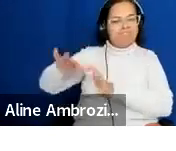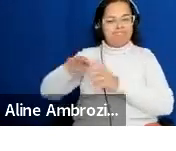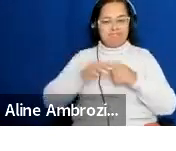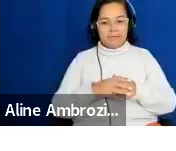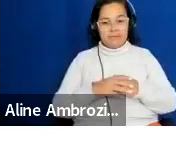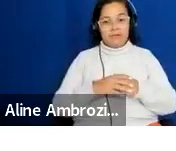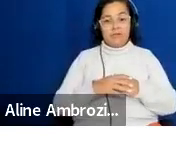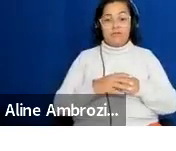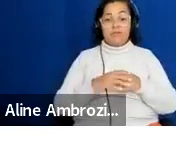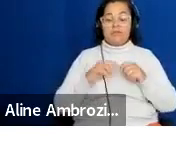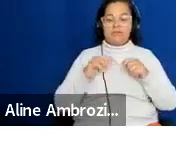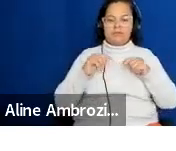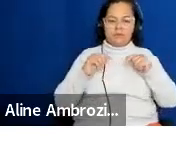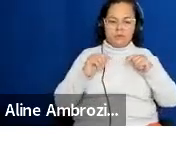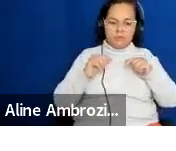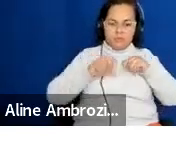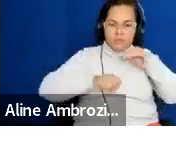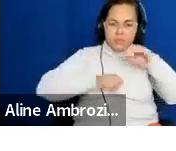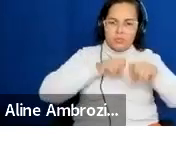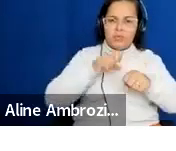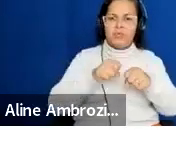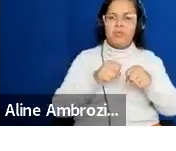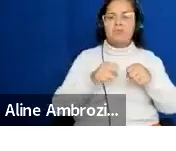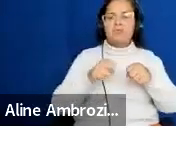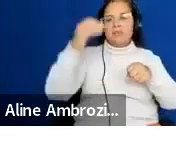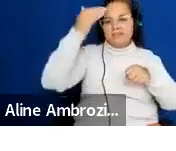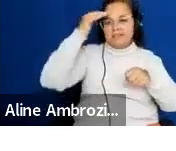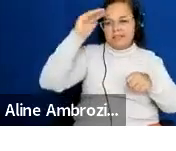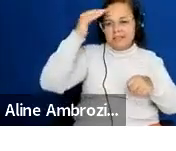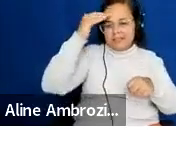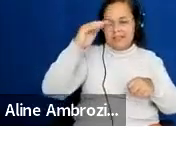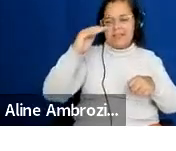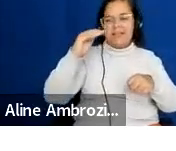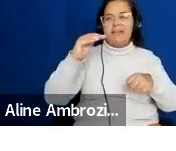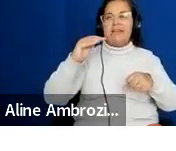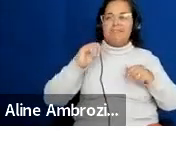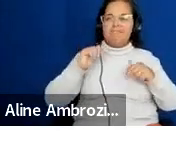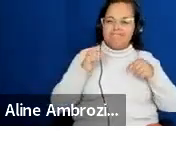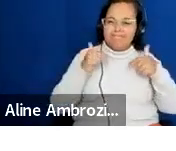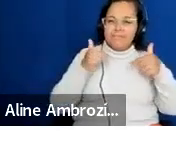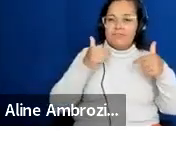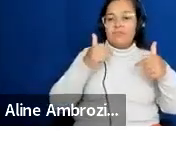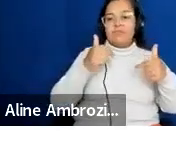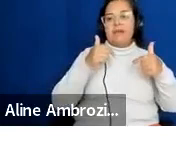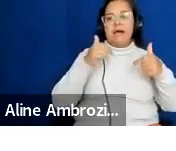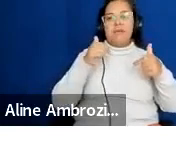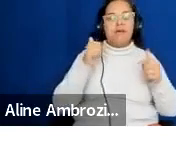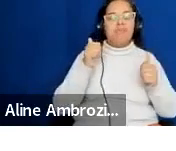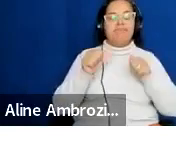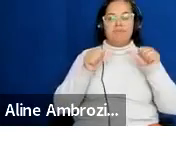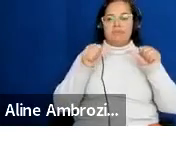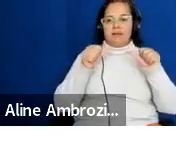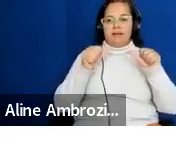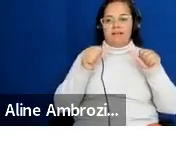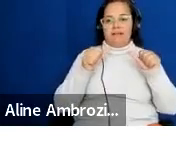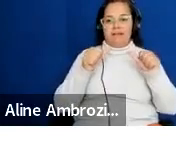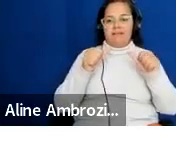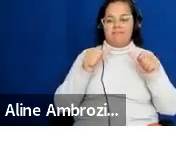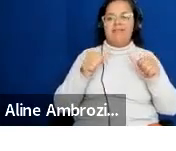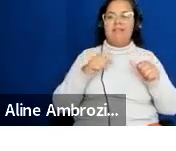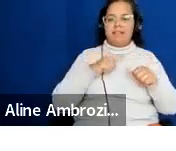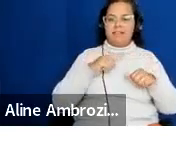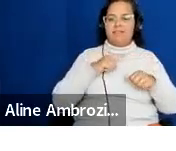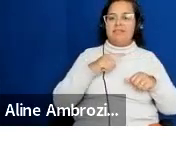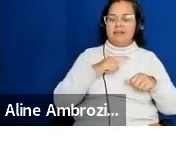that struggle to end this absurd system that shows us which way to go.